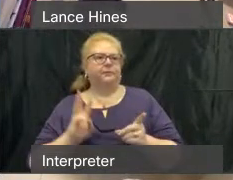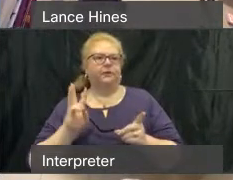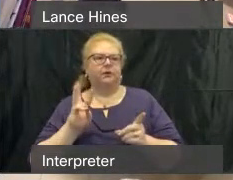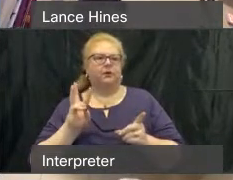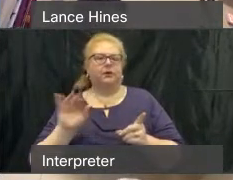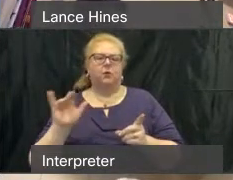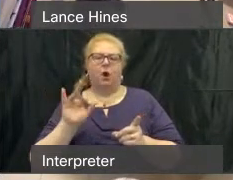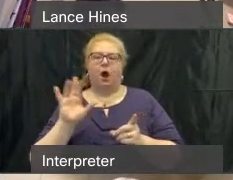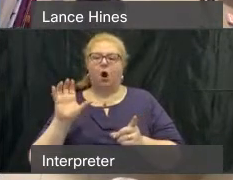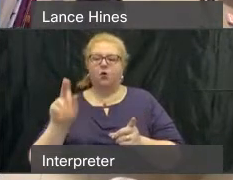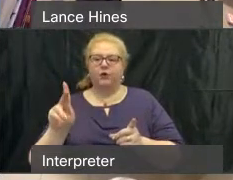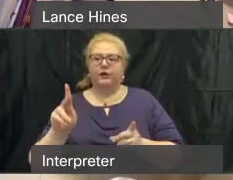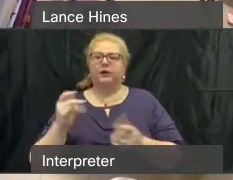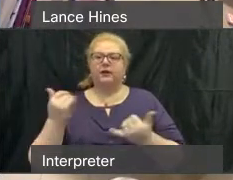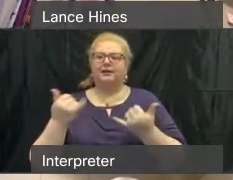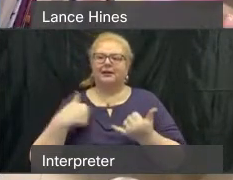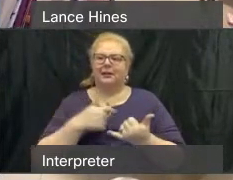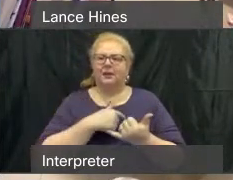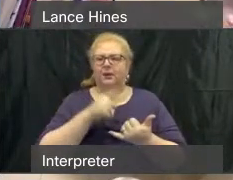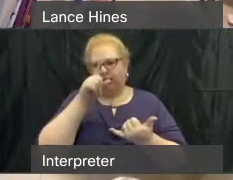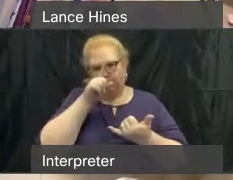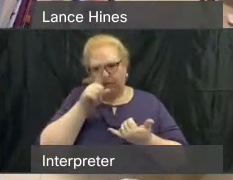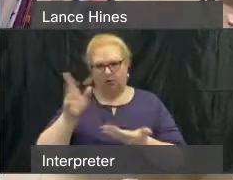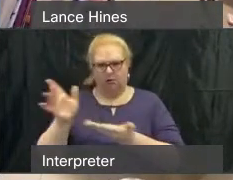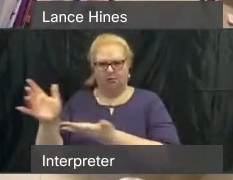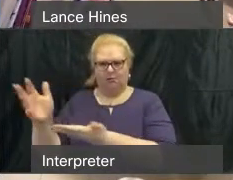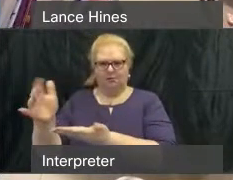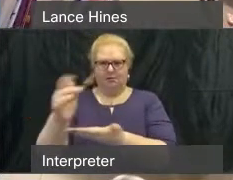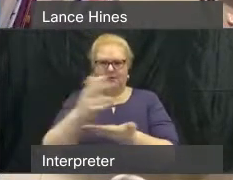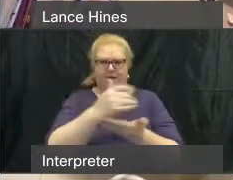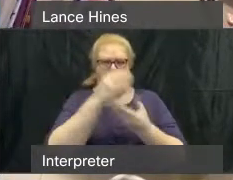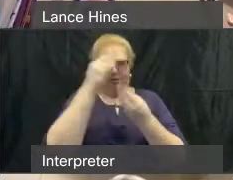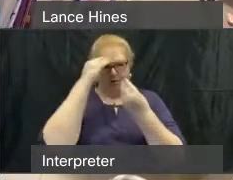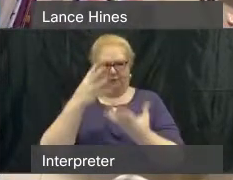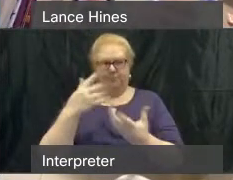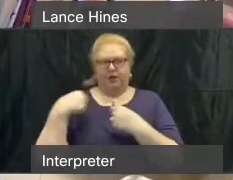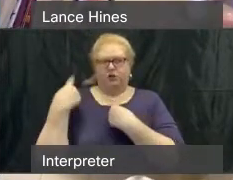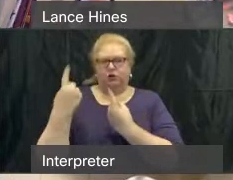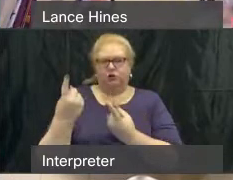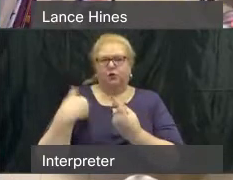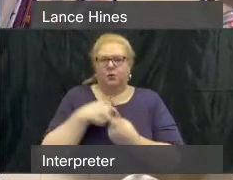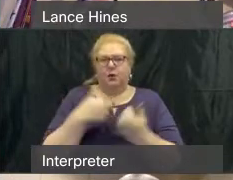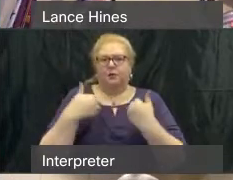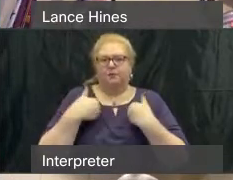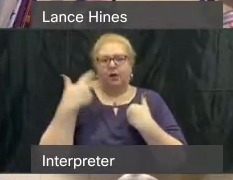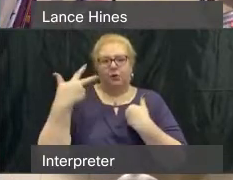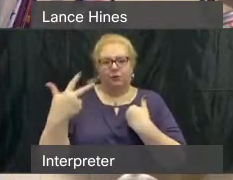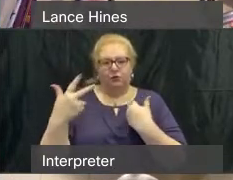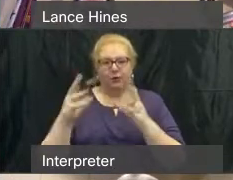really just gathering information at this point. We've had 3 meetings.